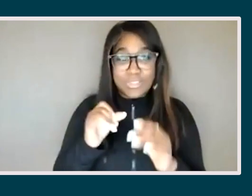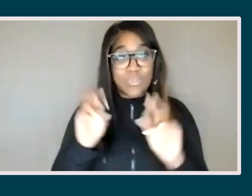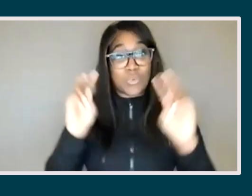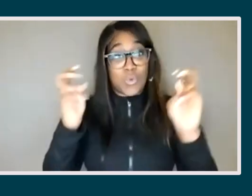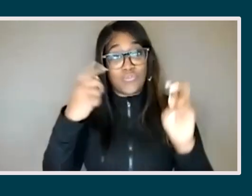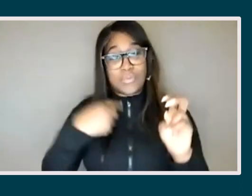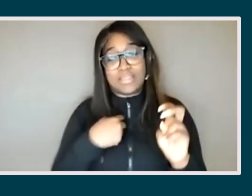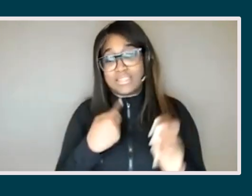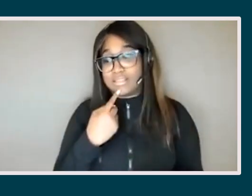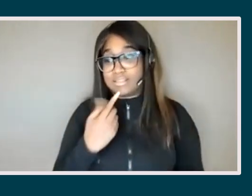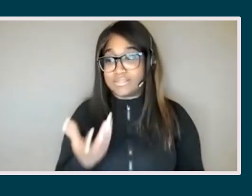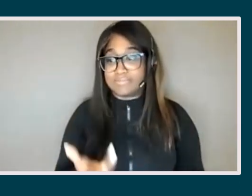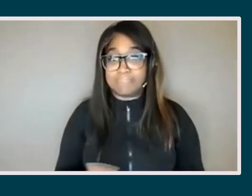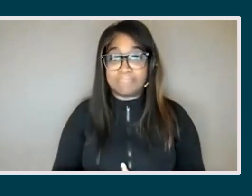like,